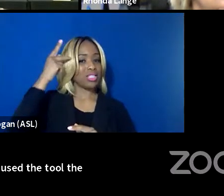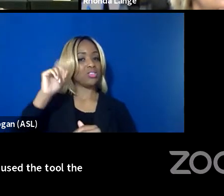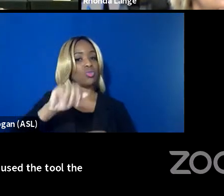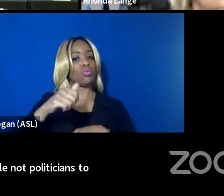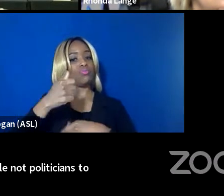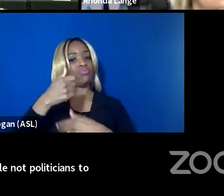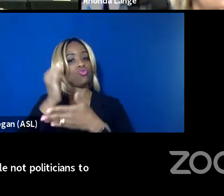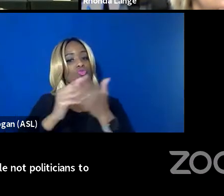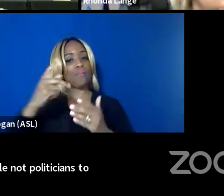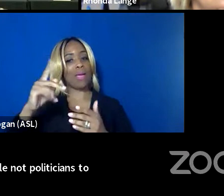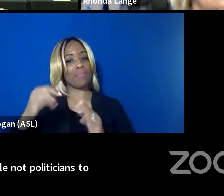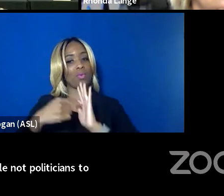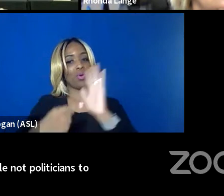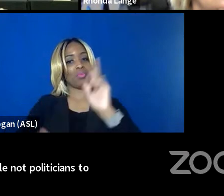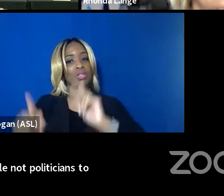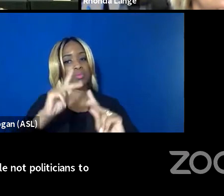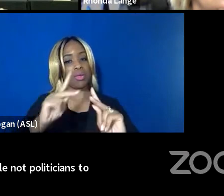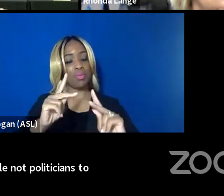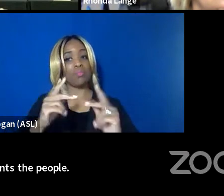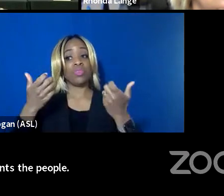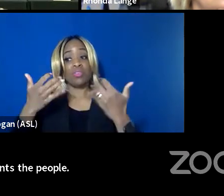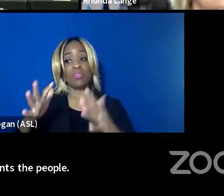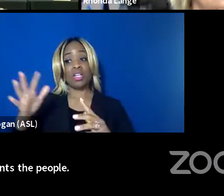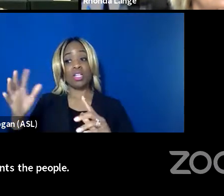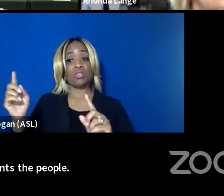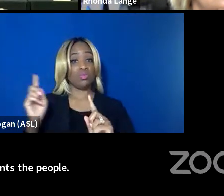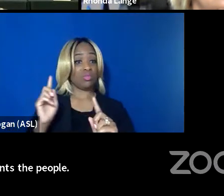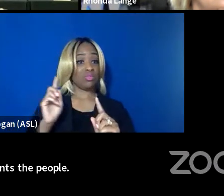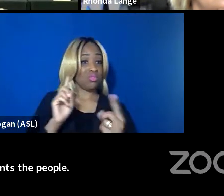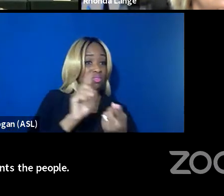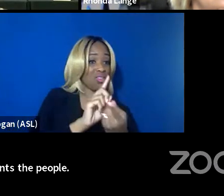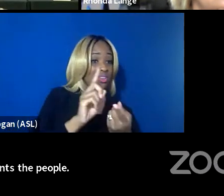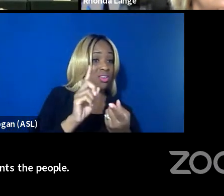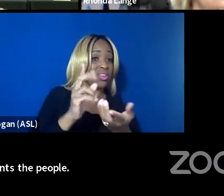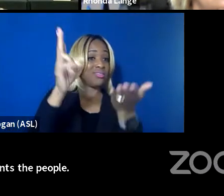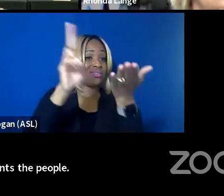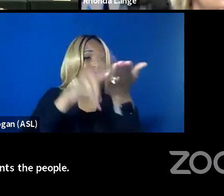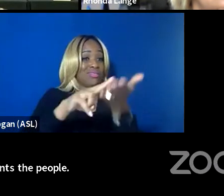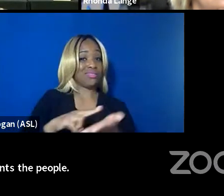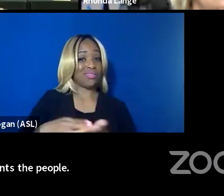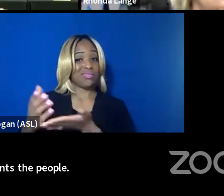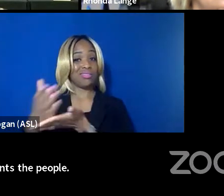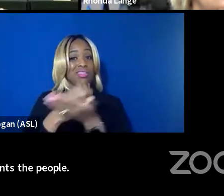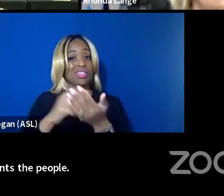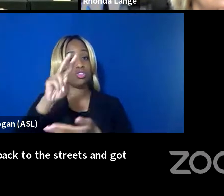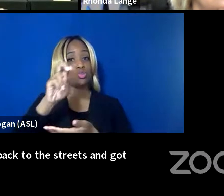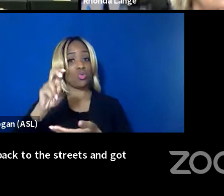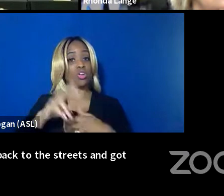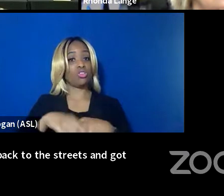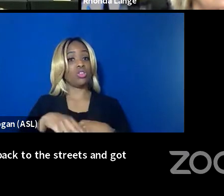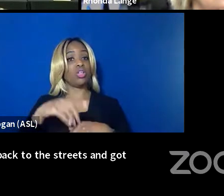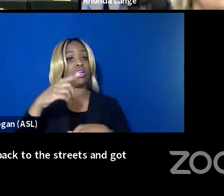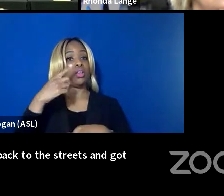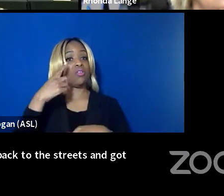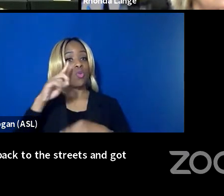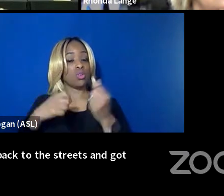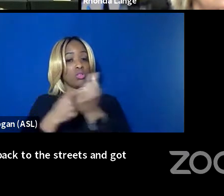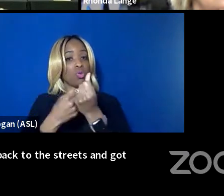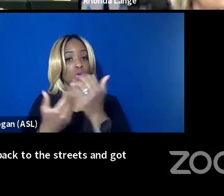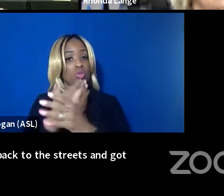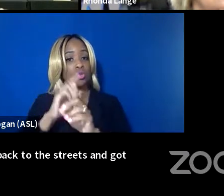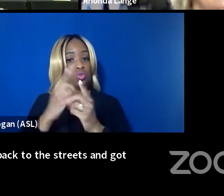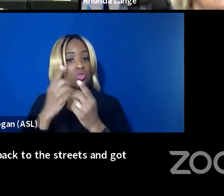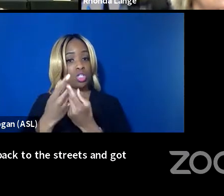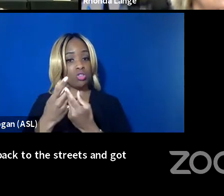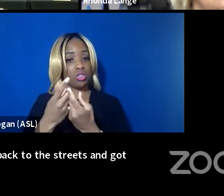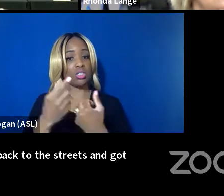people. Once the maps were drawn, we went back to the streets and got over 200 signatures in support of these new districts. These signatures have